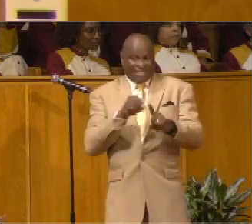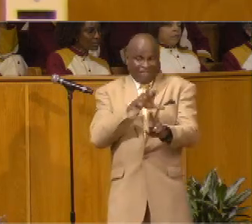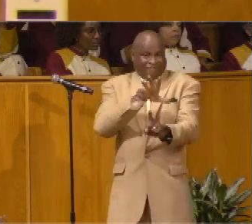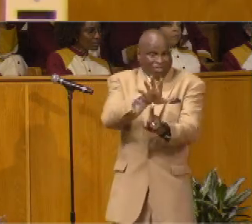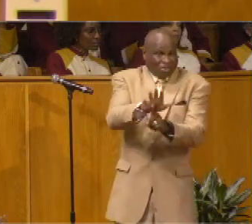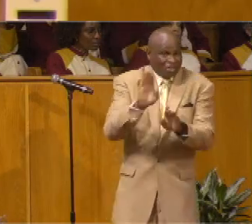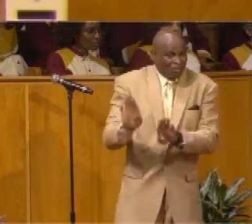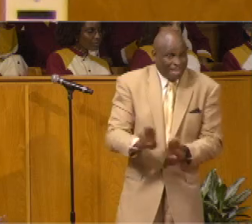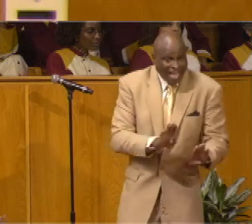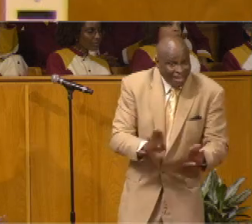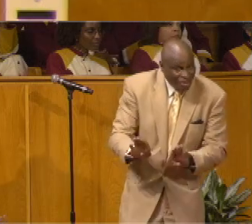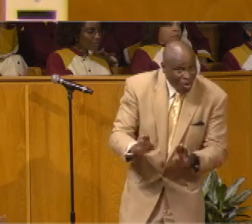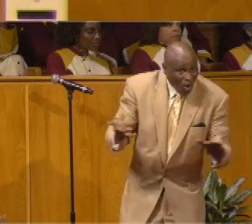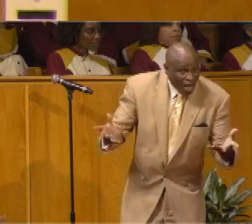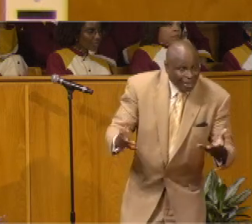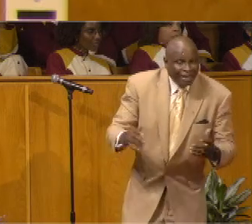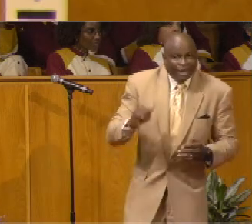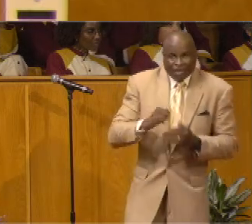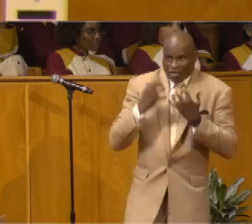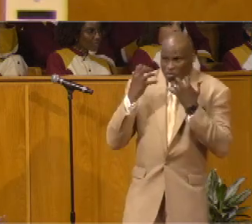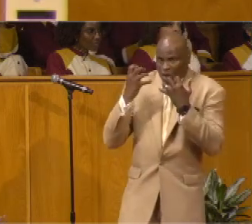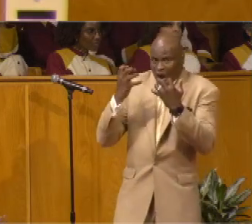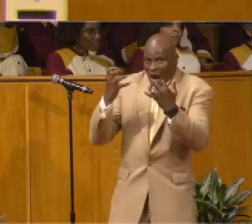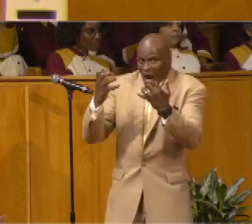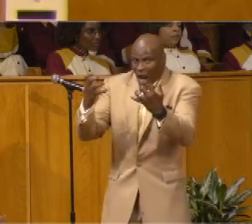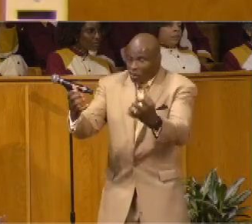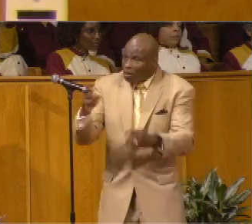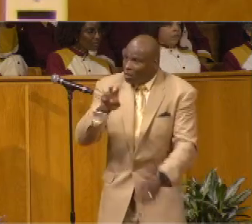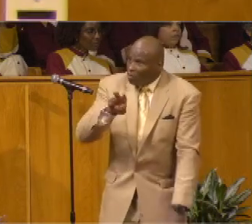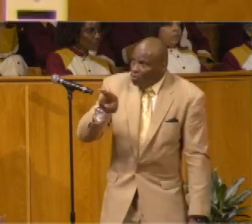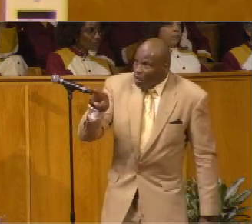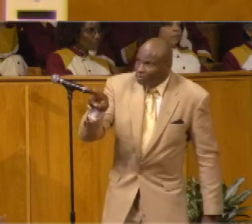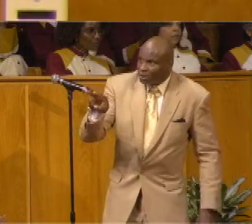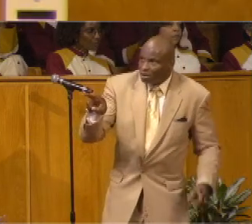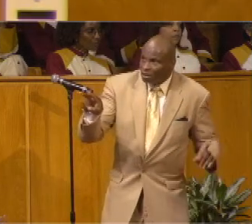of behavior is crowd.